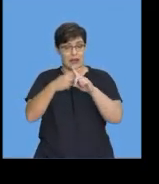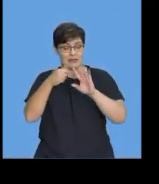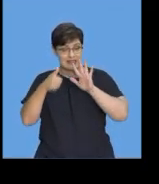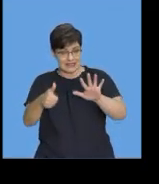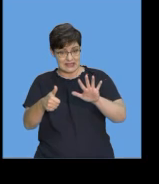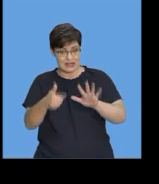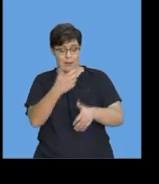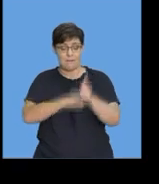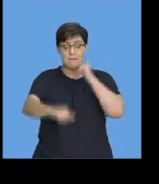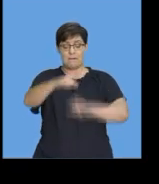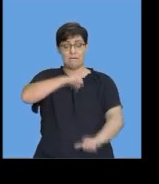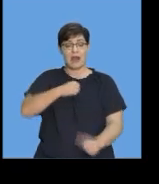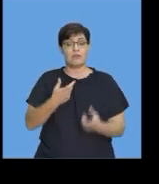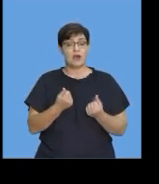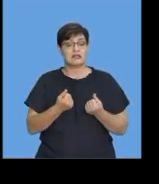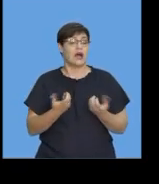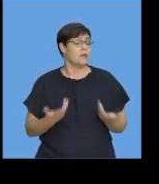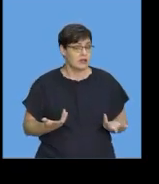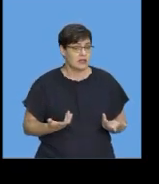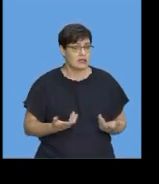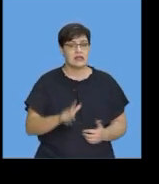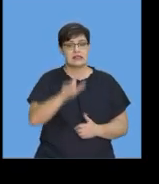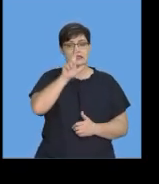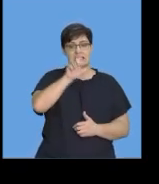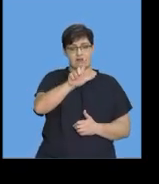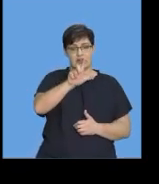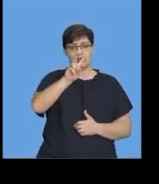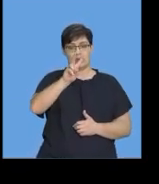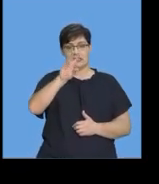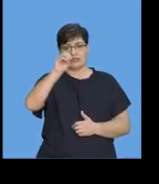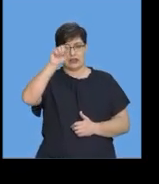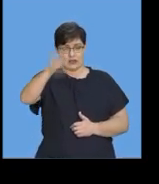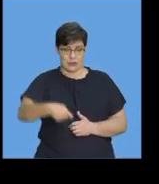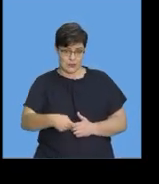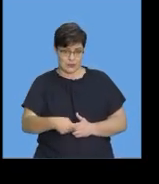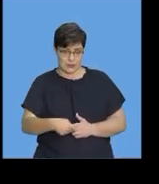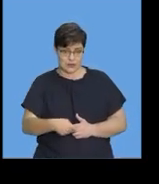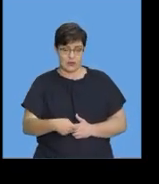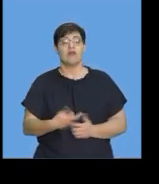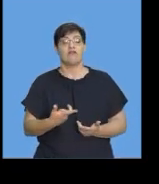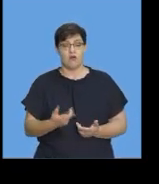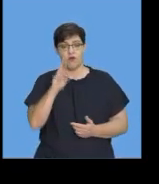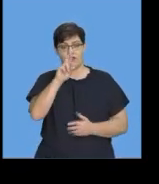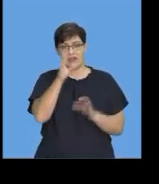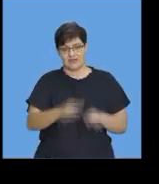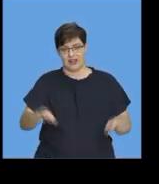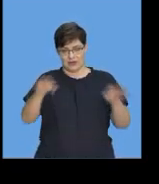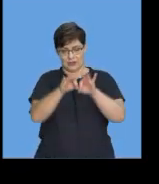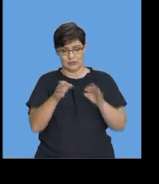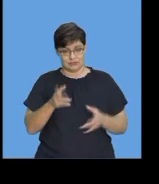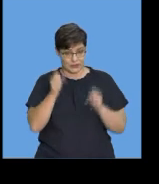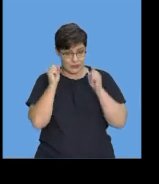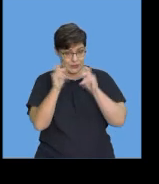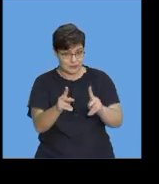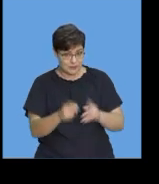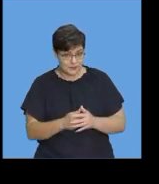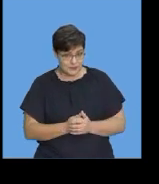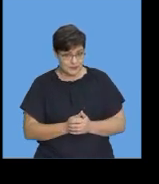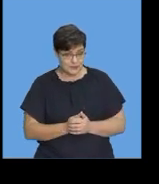give you the repurchase price of 720,000 Rand in terms of my Rand value.